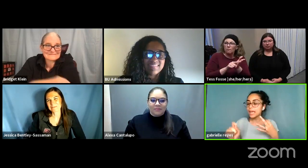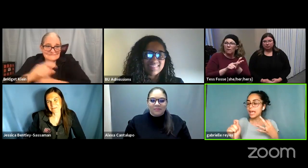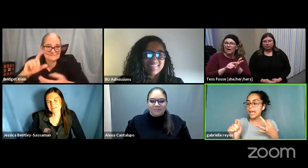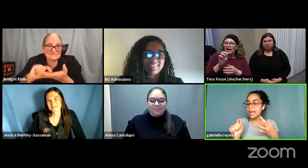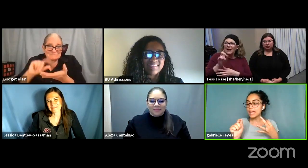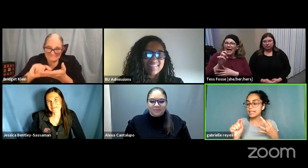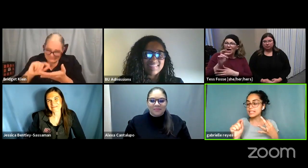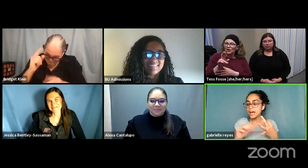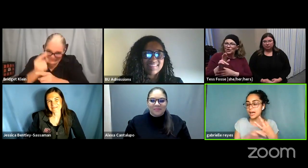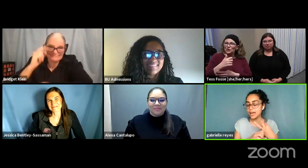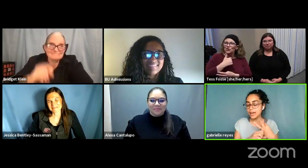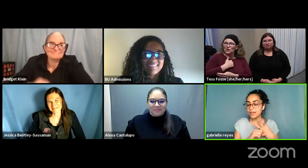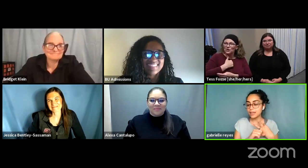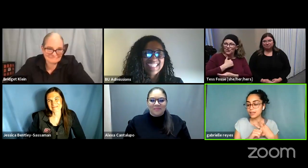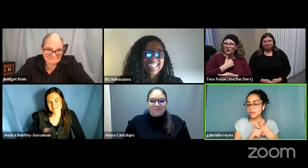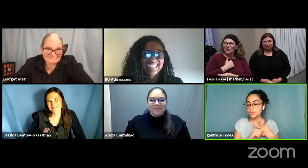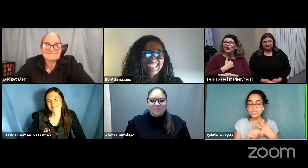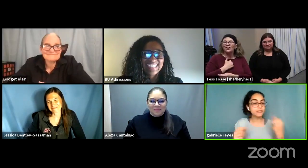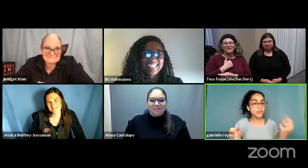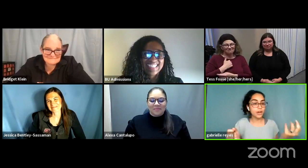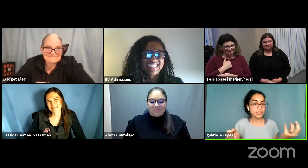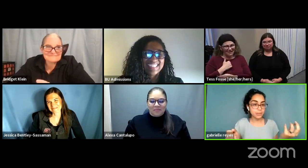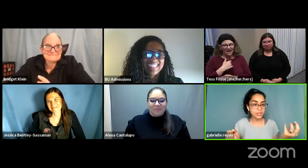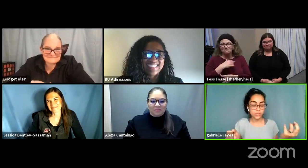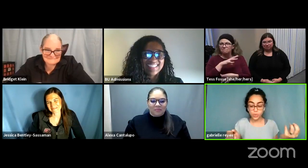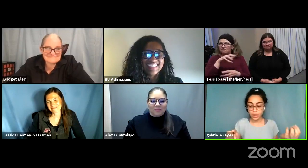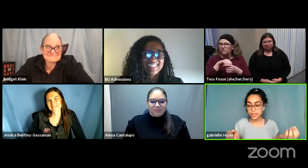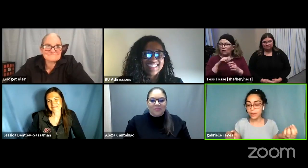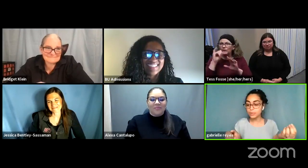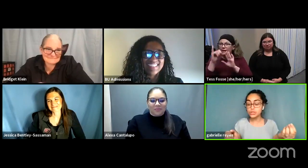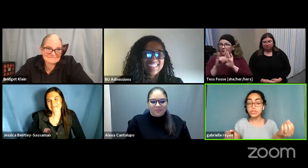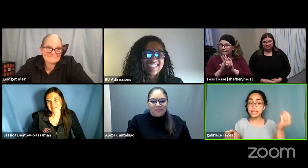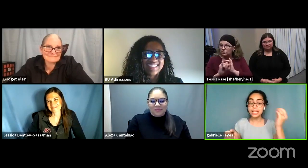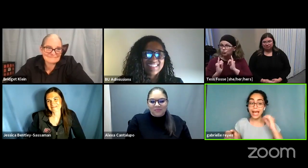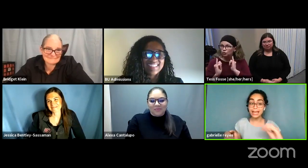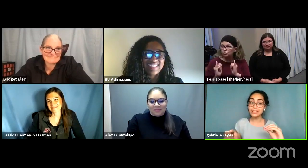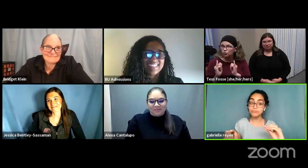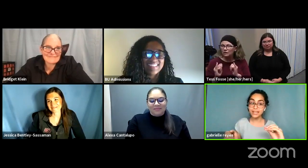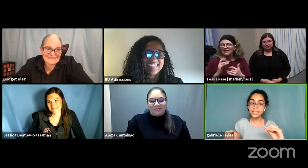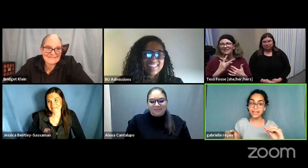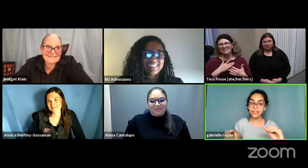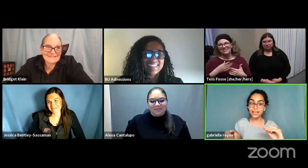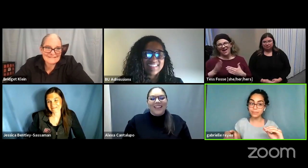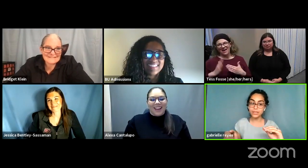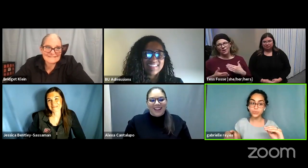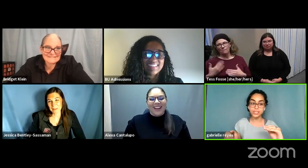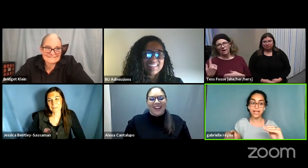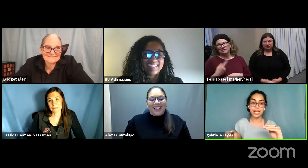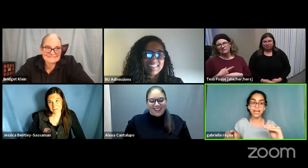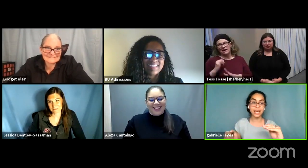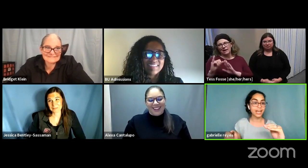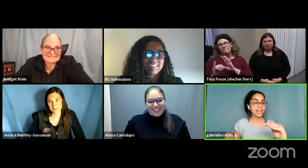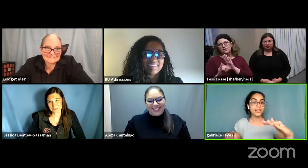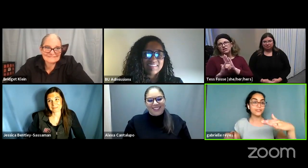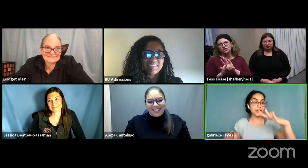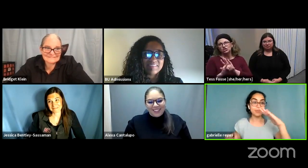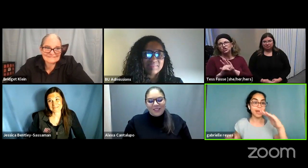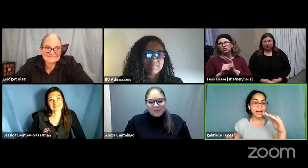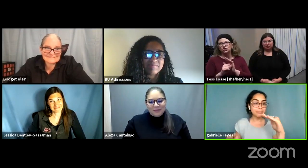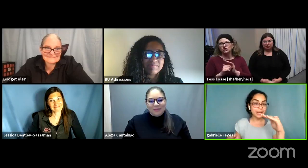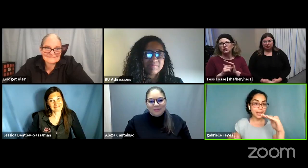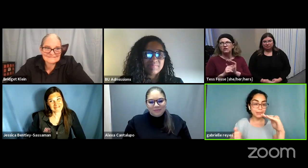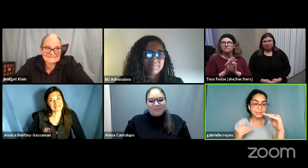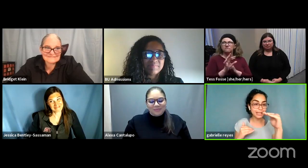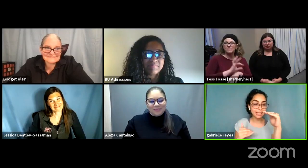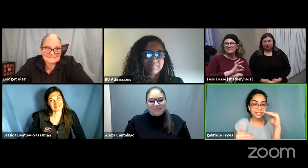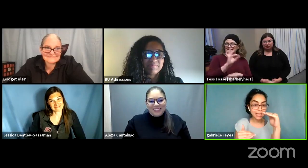newspaper. And I was involved in image as well. And that was usually the end of my day. Image was like from